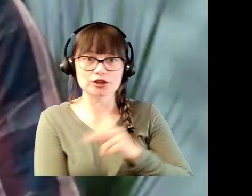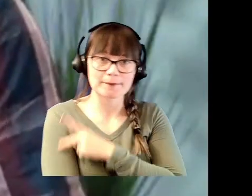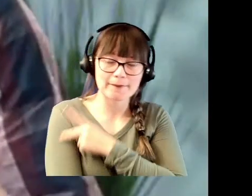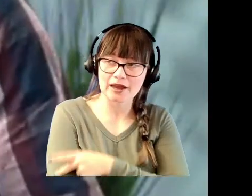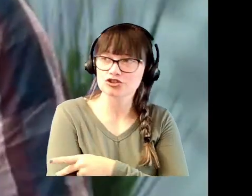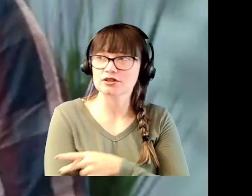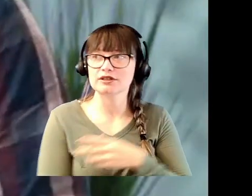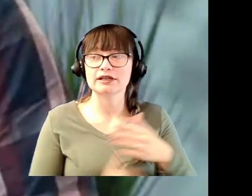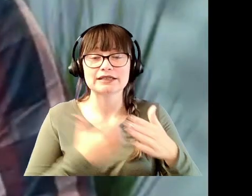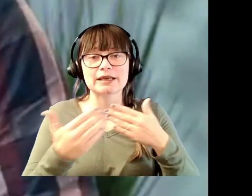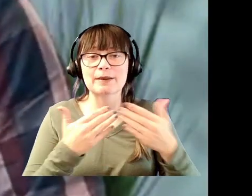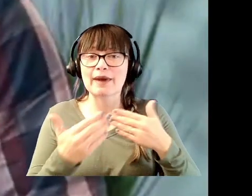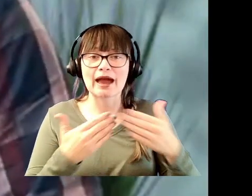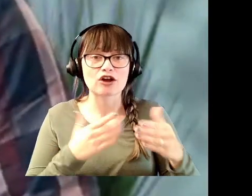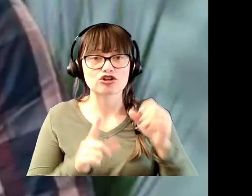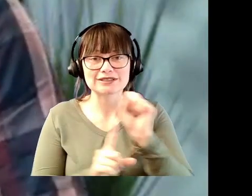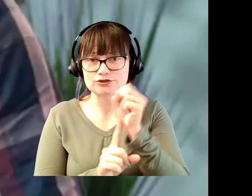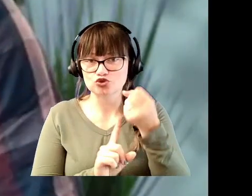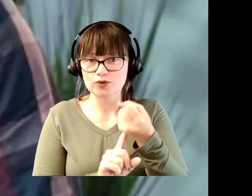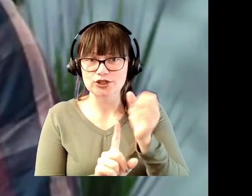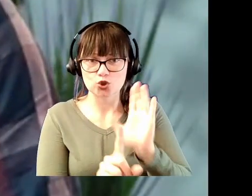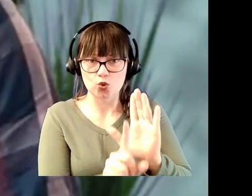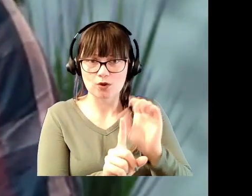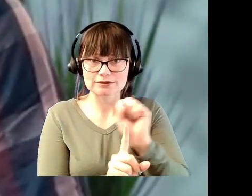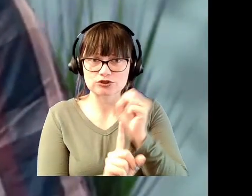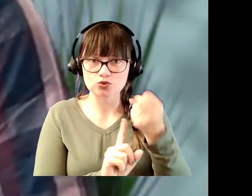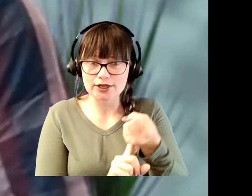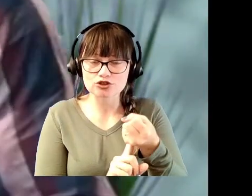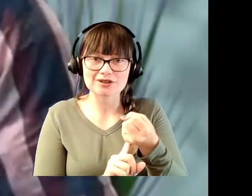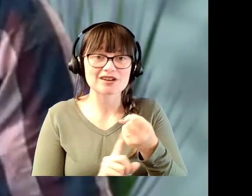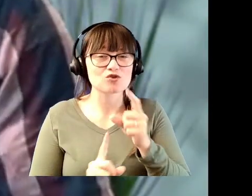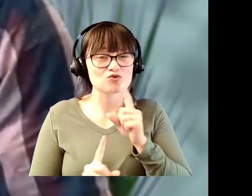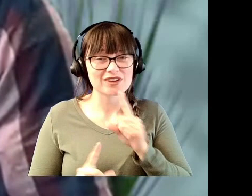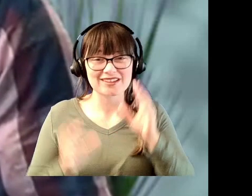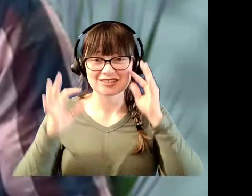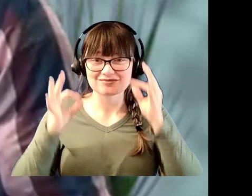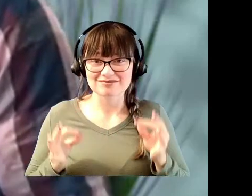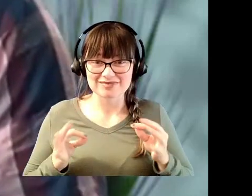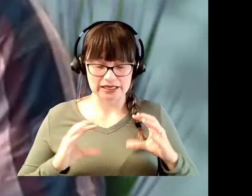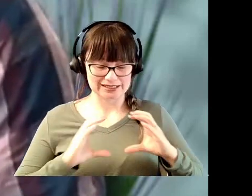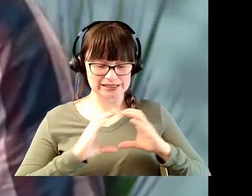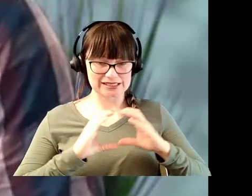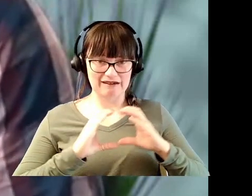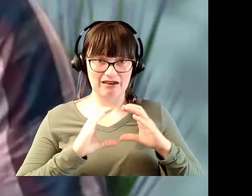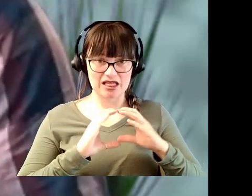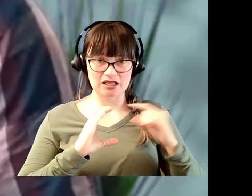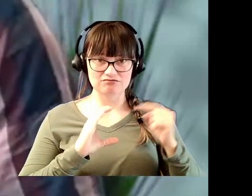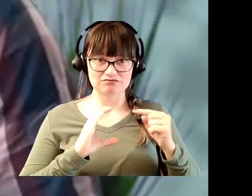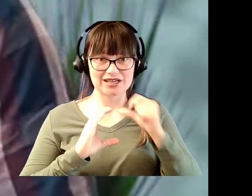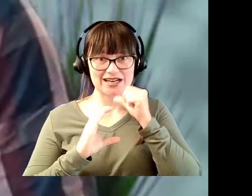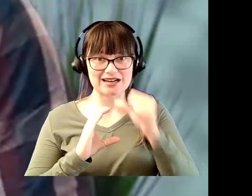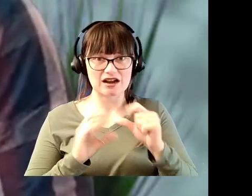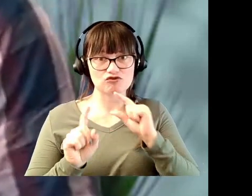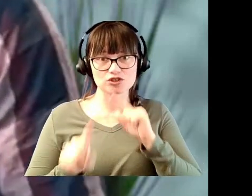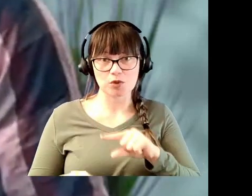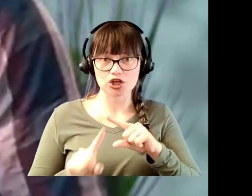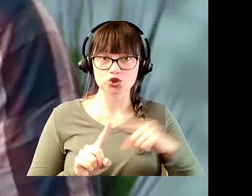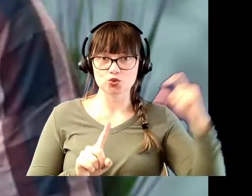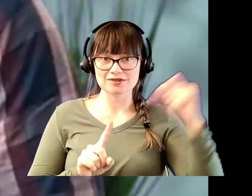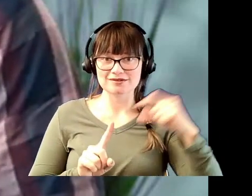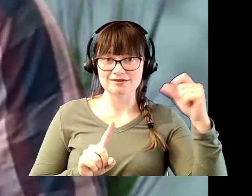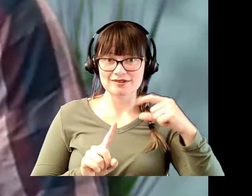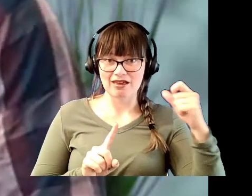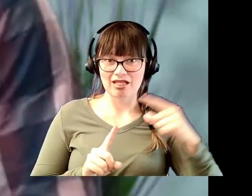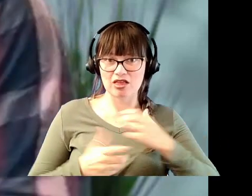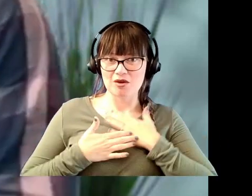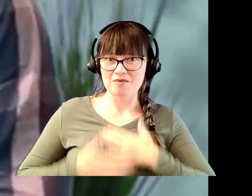the case, no matter what the situation, it all boils down to the cells not responding to the signals that they're receiving. The body is